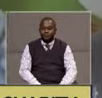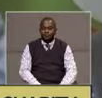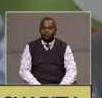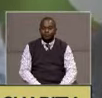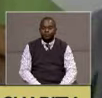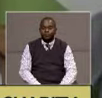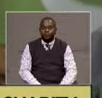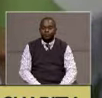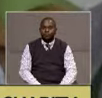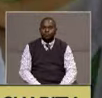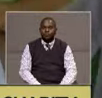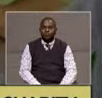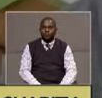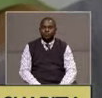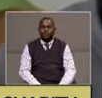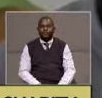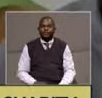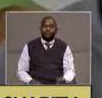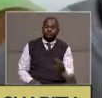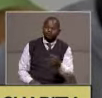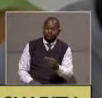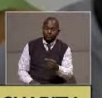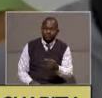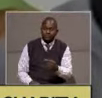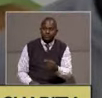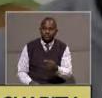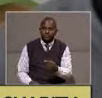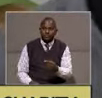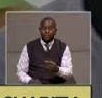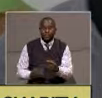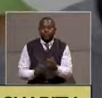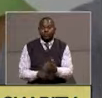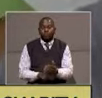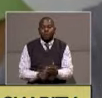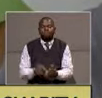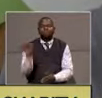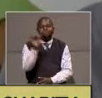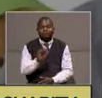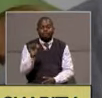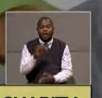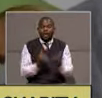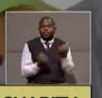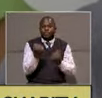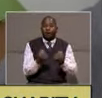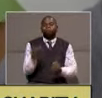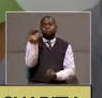The championship itself, we're going to conduct a car wash, as well